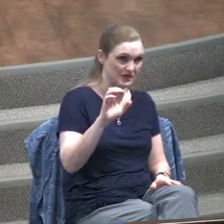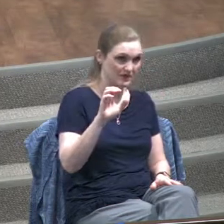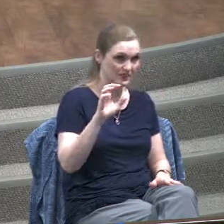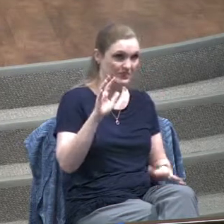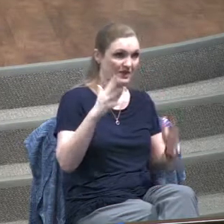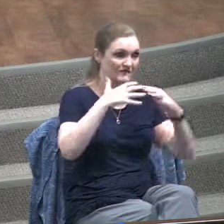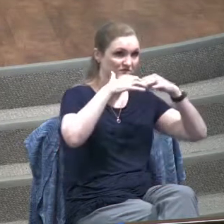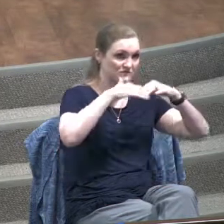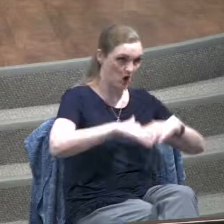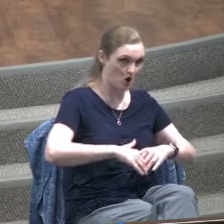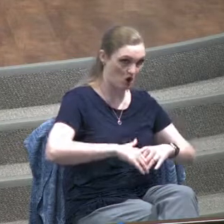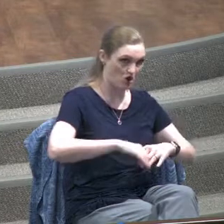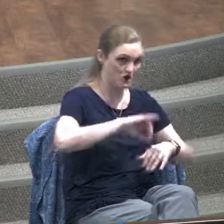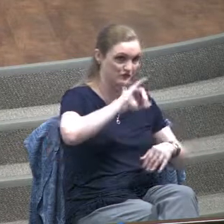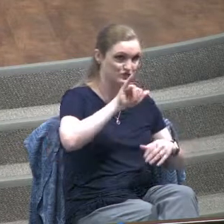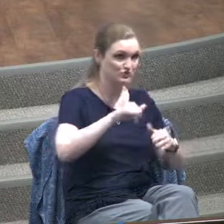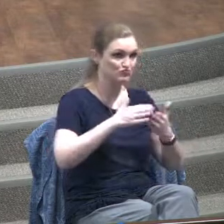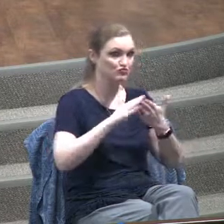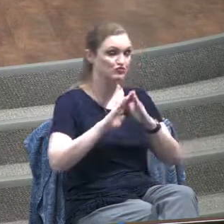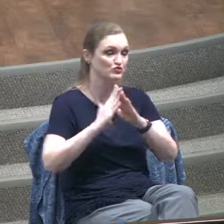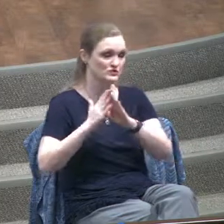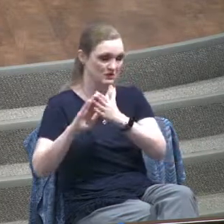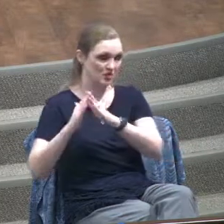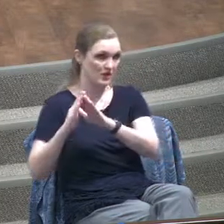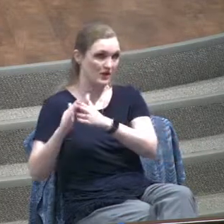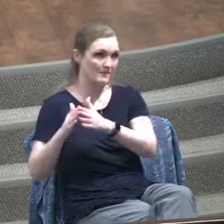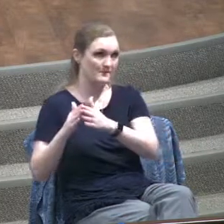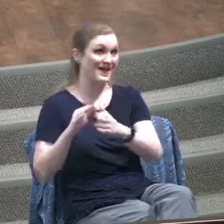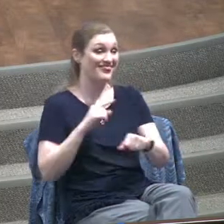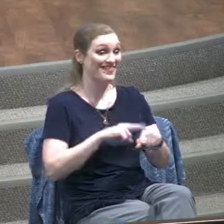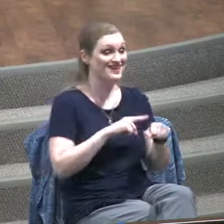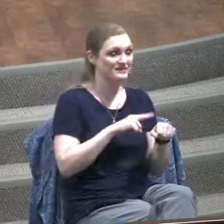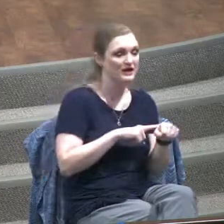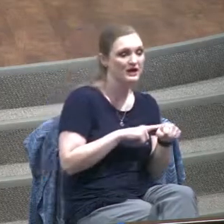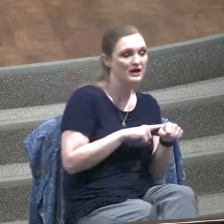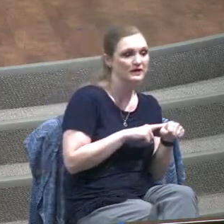in 586 BC. And at that time,